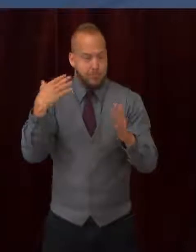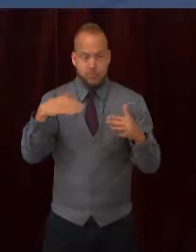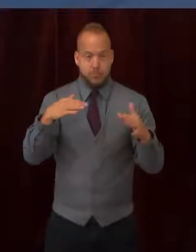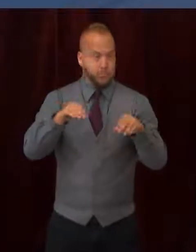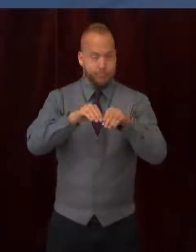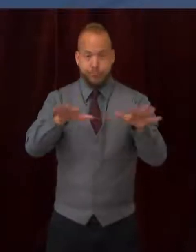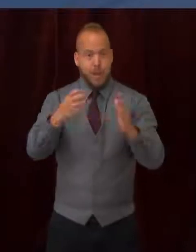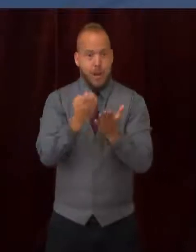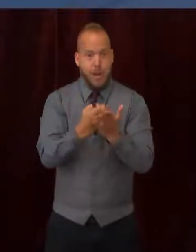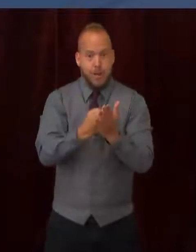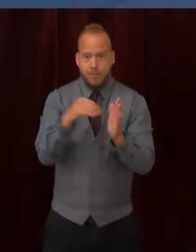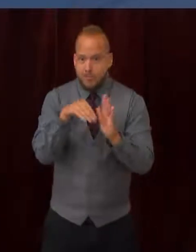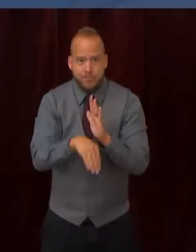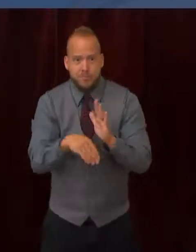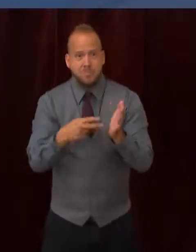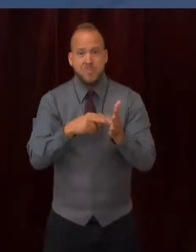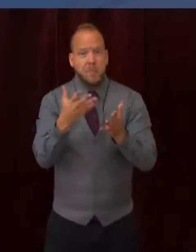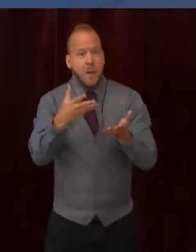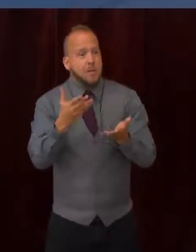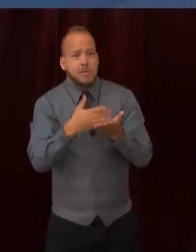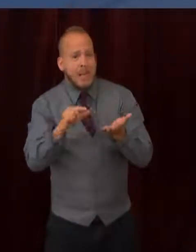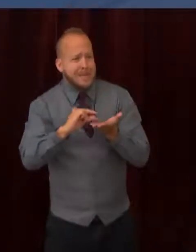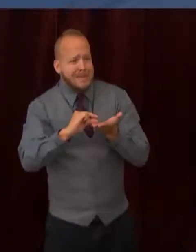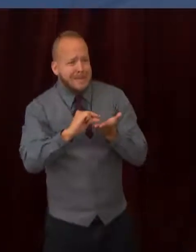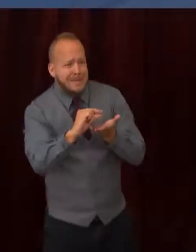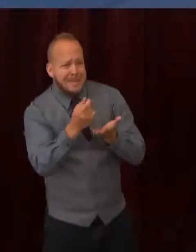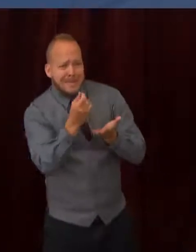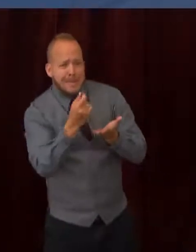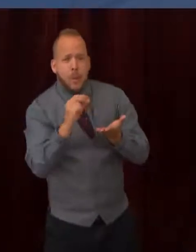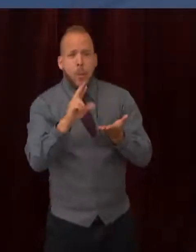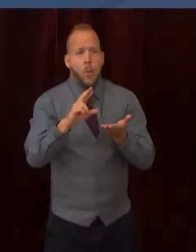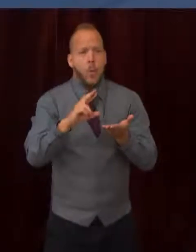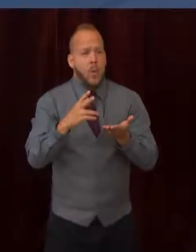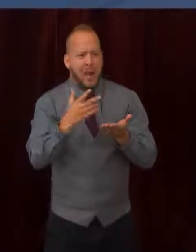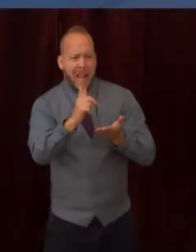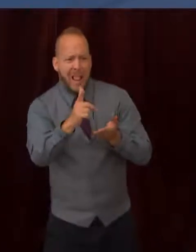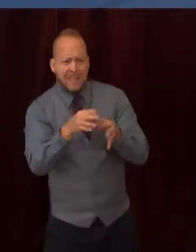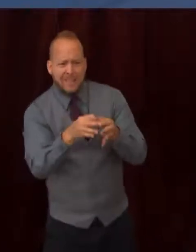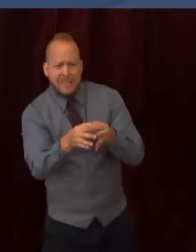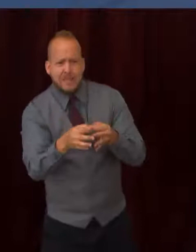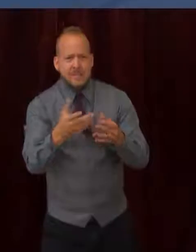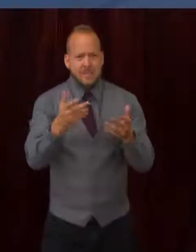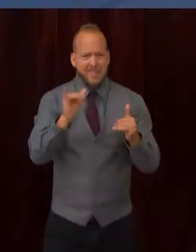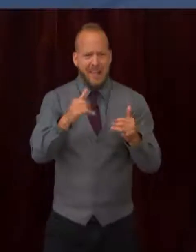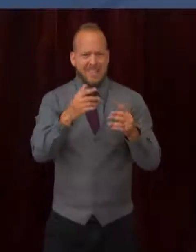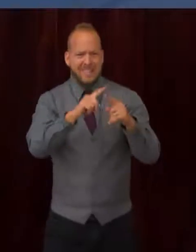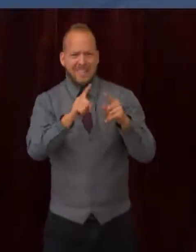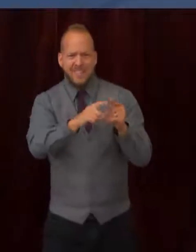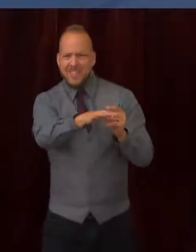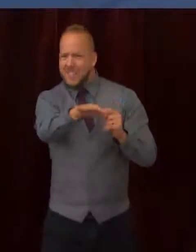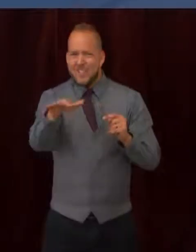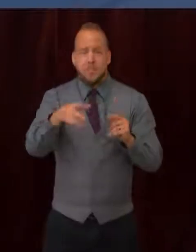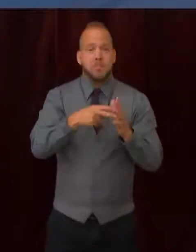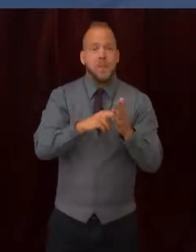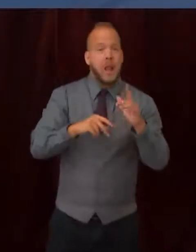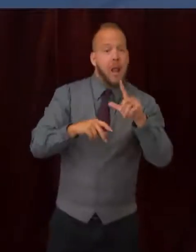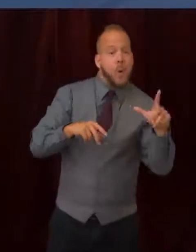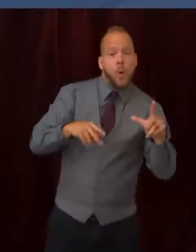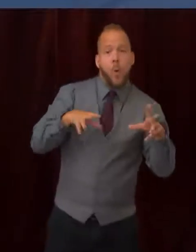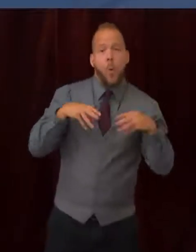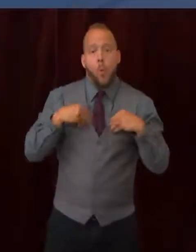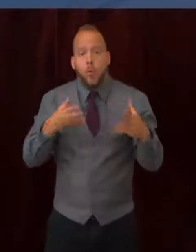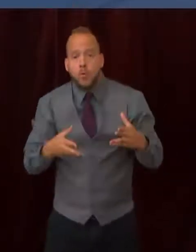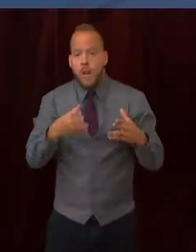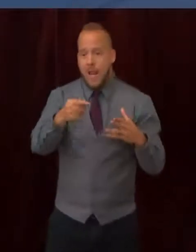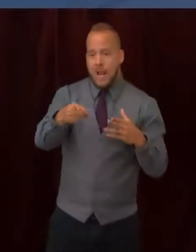crisis. The extension of the moratorium encourages increased communication between tenants and landlords to achieve